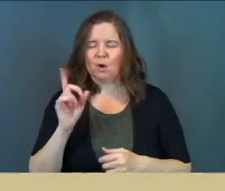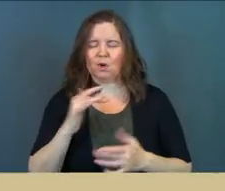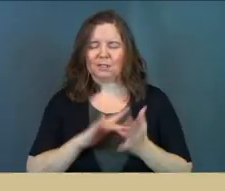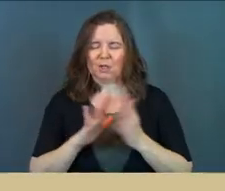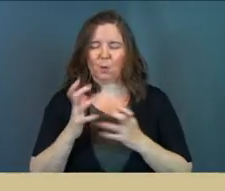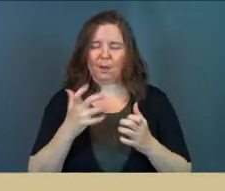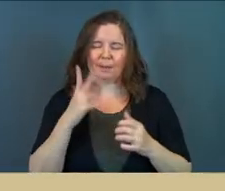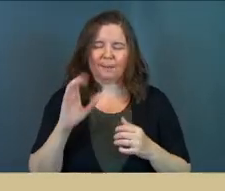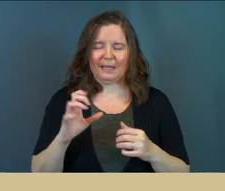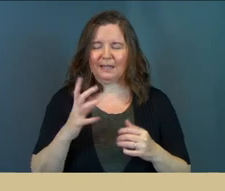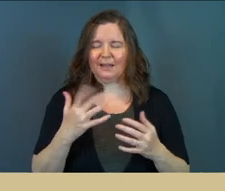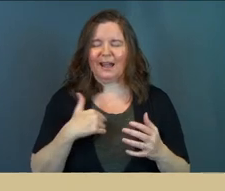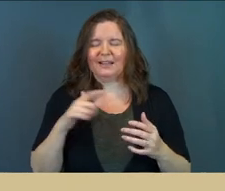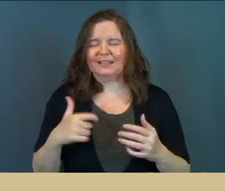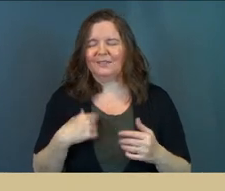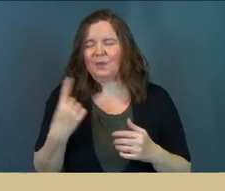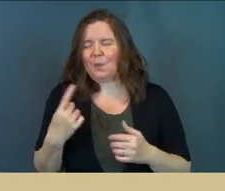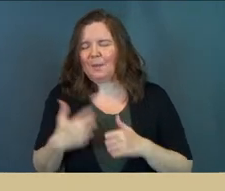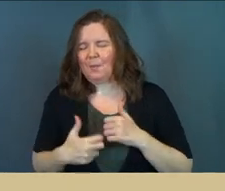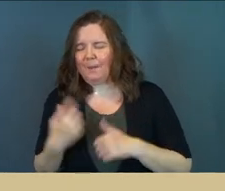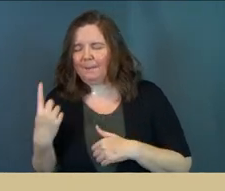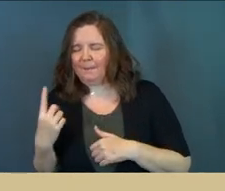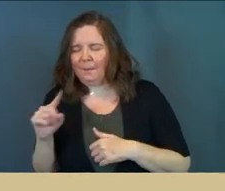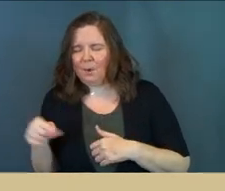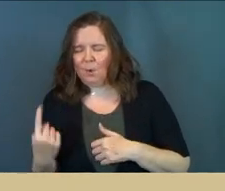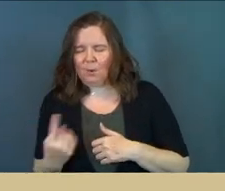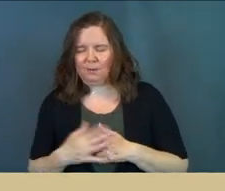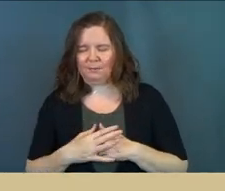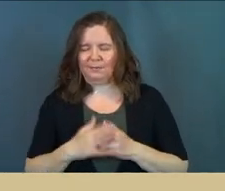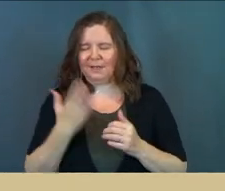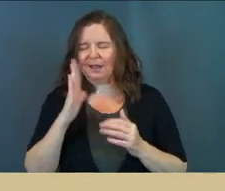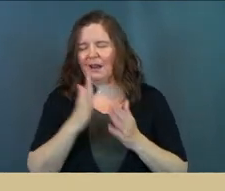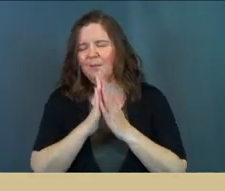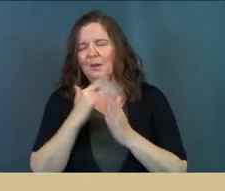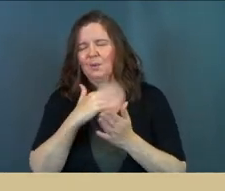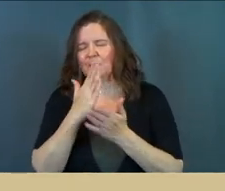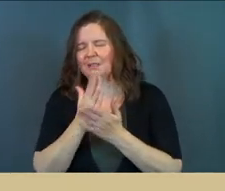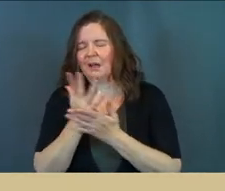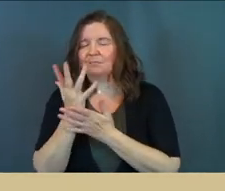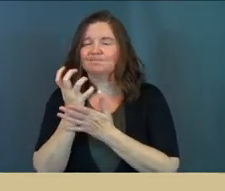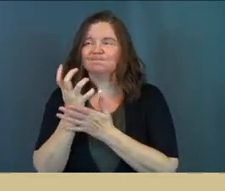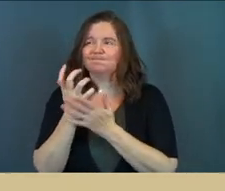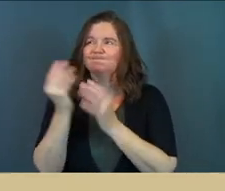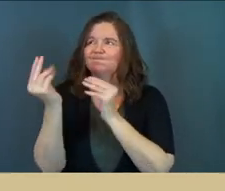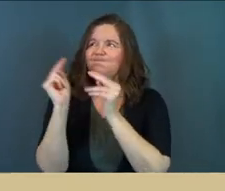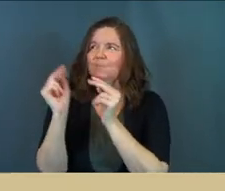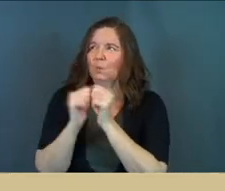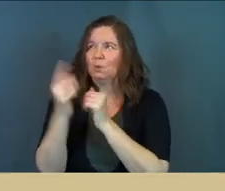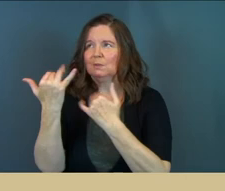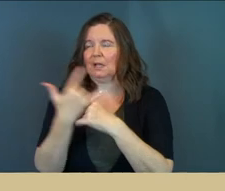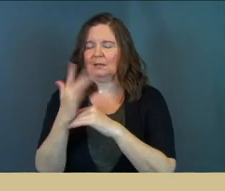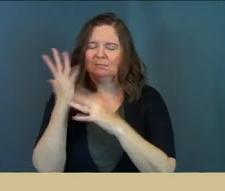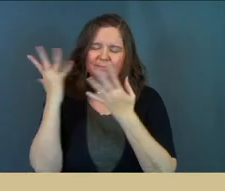right where Jesus wants them to be. I've just got this one problem. And God, I pray that we'd stop bargaining with you today.